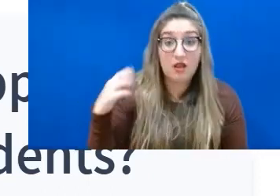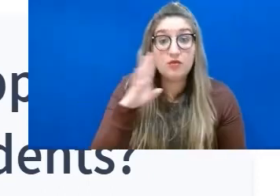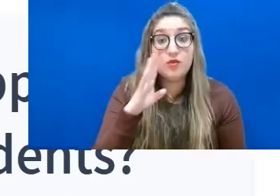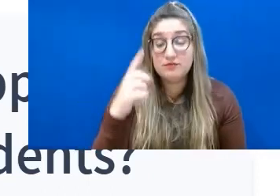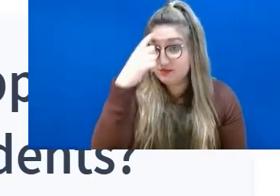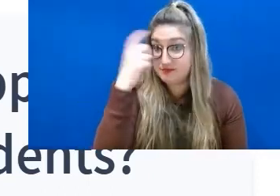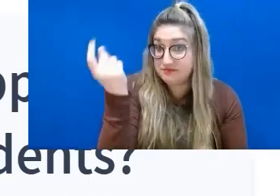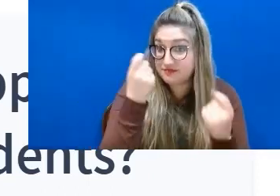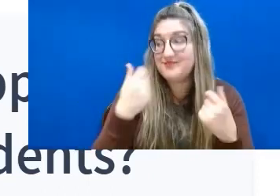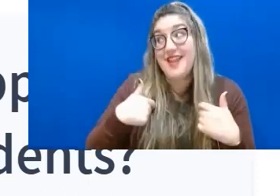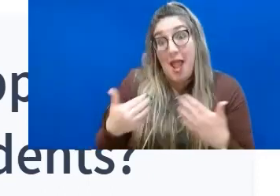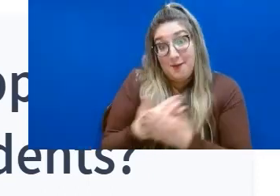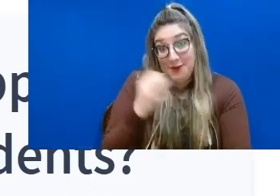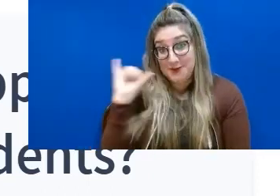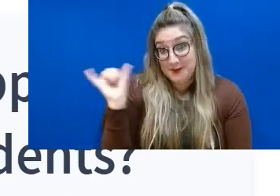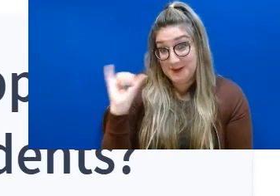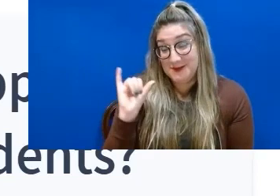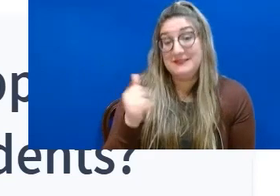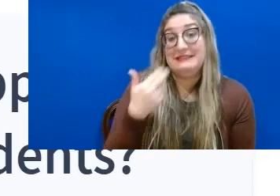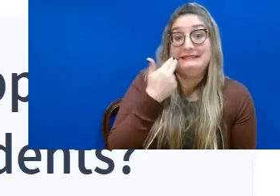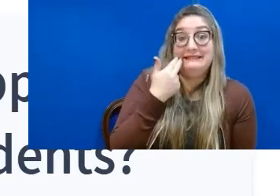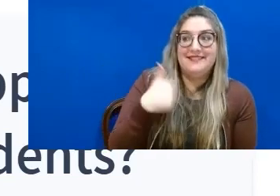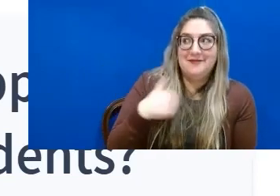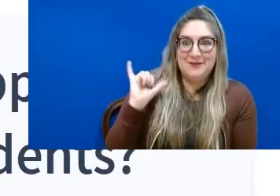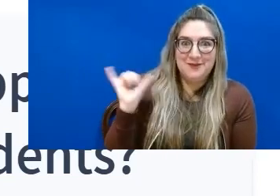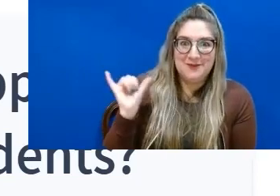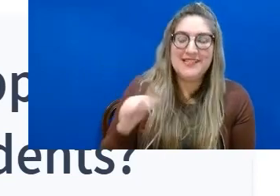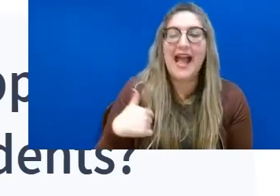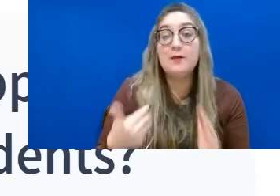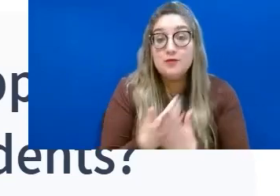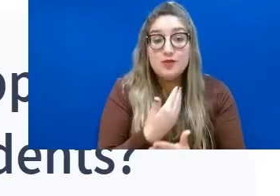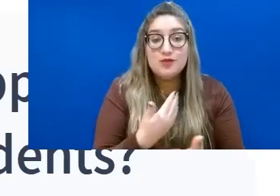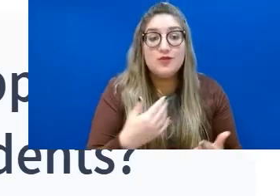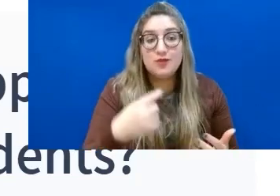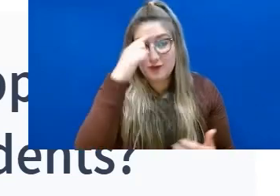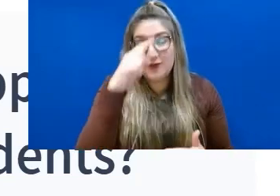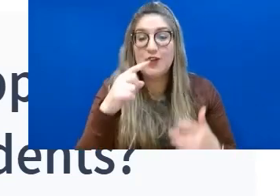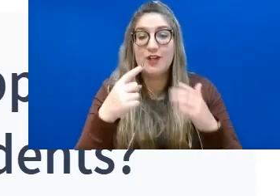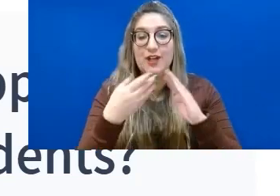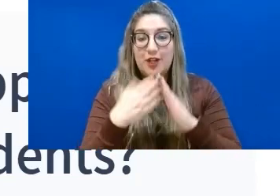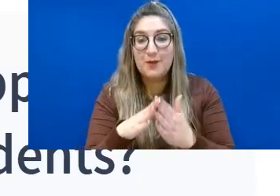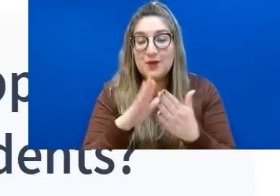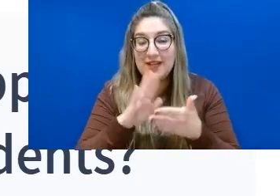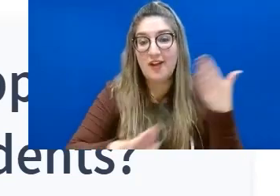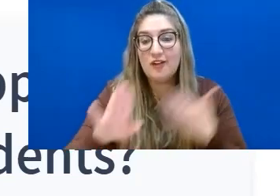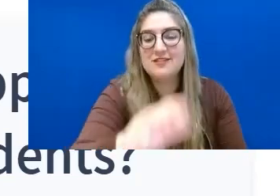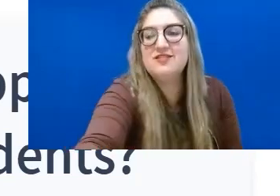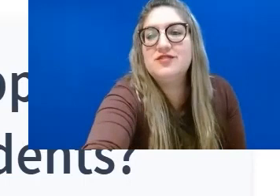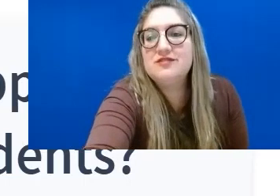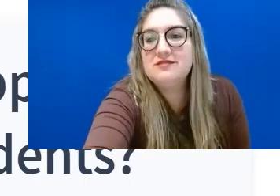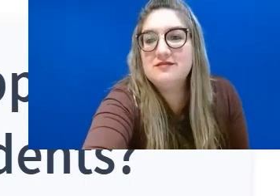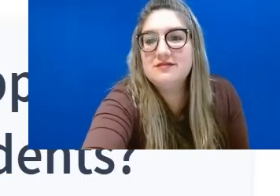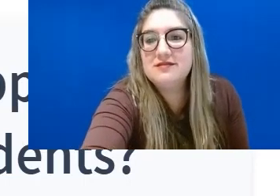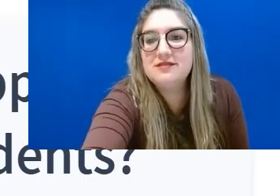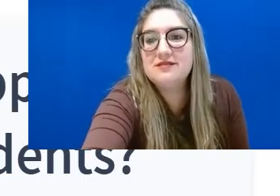I'm new too. I'm new to community college. I come from K through 12, but I absolutely agree. In our last